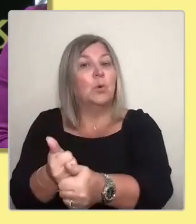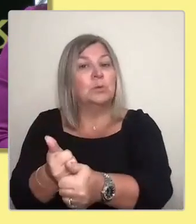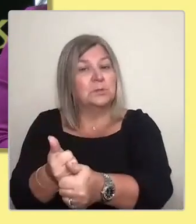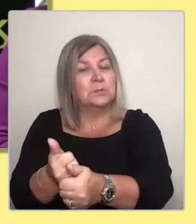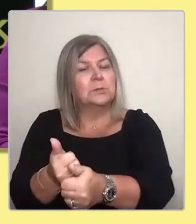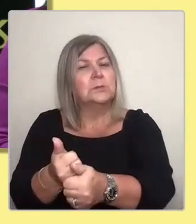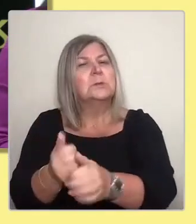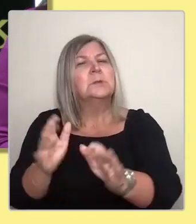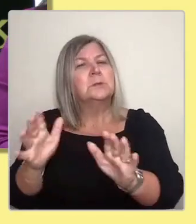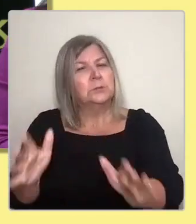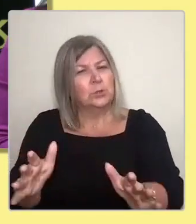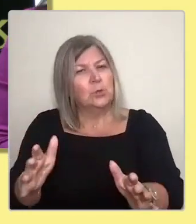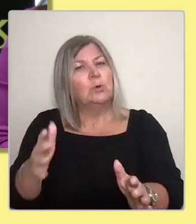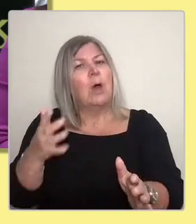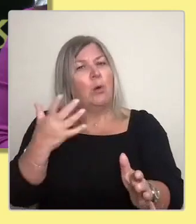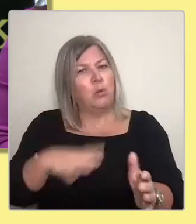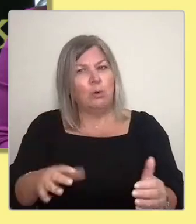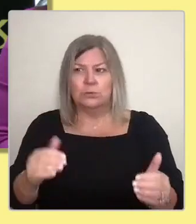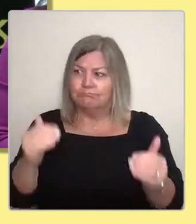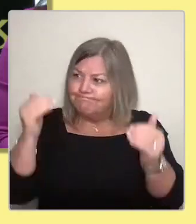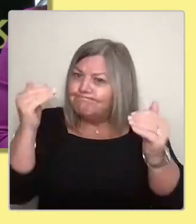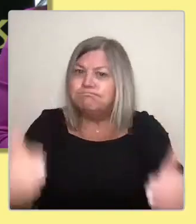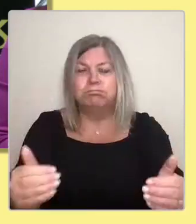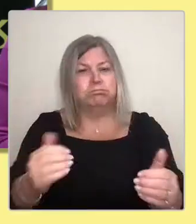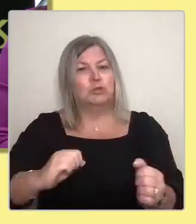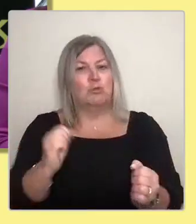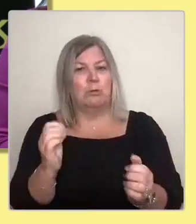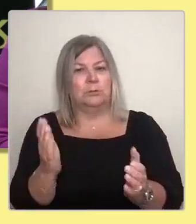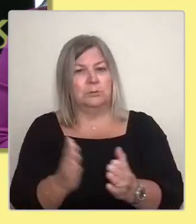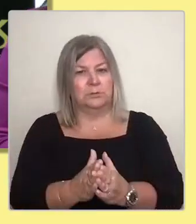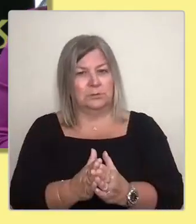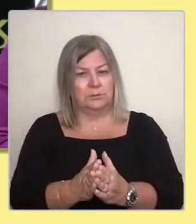that. And again, I can't think of any better city that demonstrates those